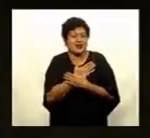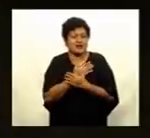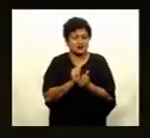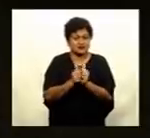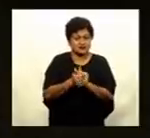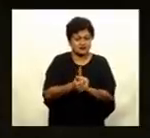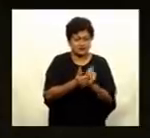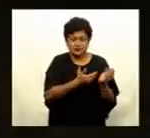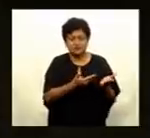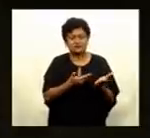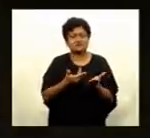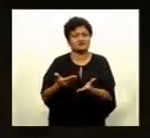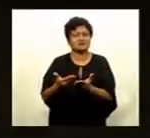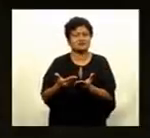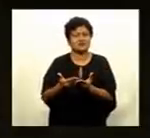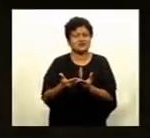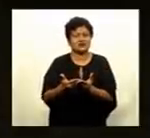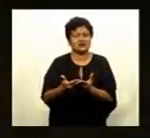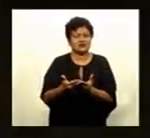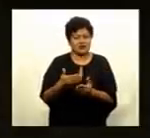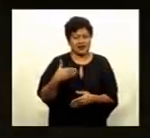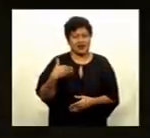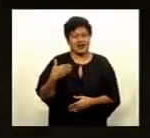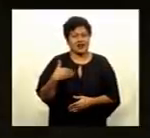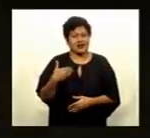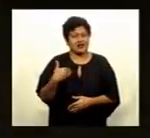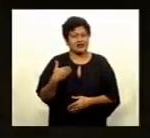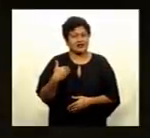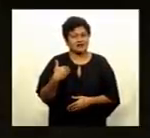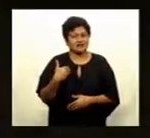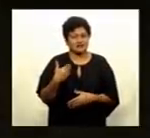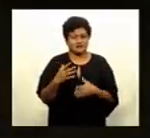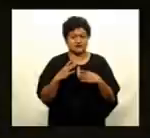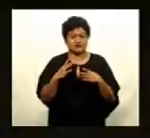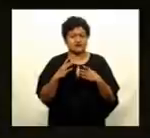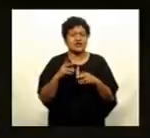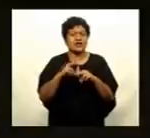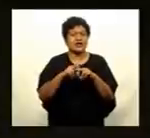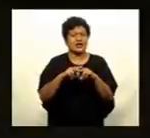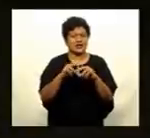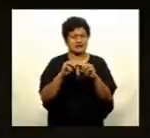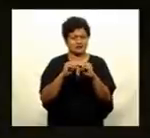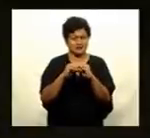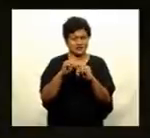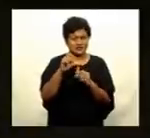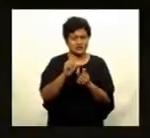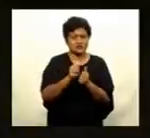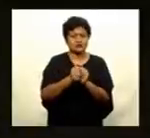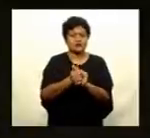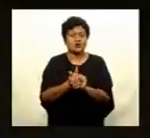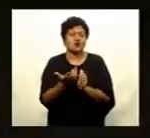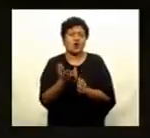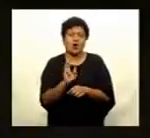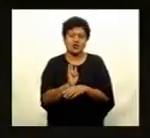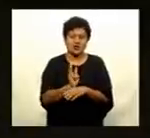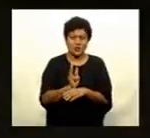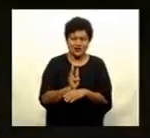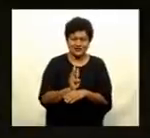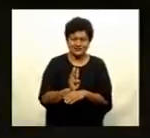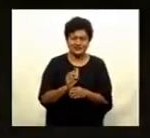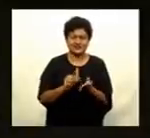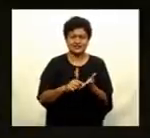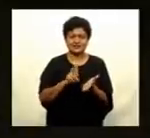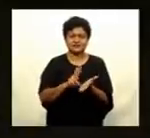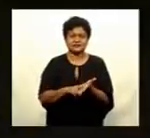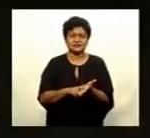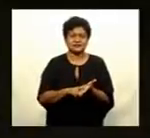you the entire tournament live on free-to-air, and this will be on FBC Sports on the Walesi platform. And remember, we